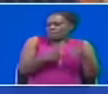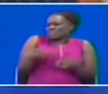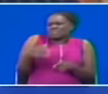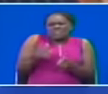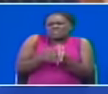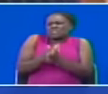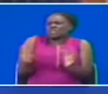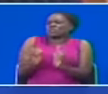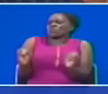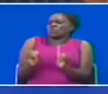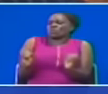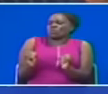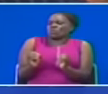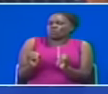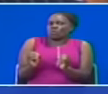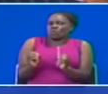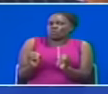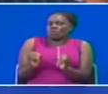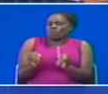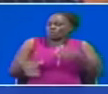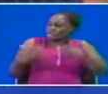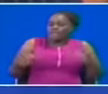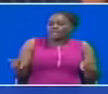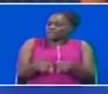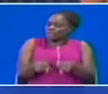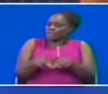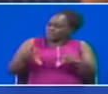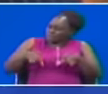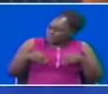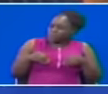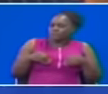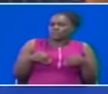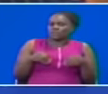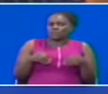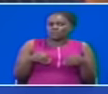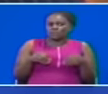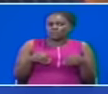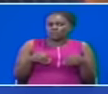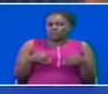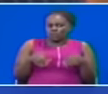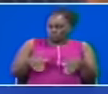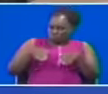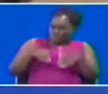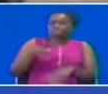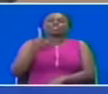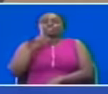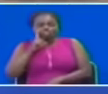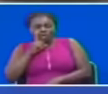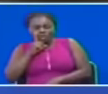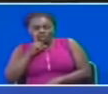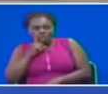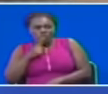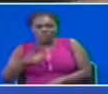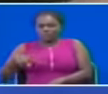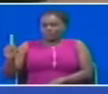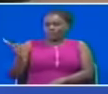it, we'll also play their game and we'll take the ball to their court and we are waiting for them tomorrow. The president